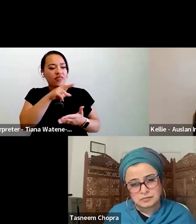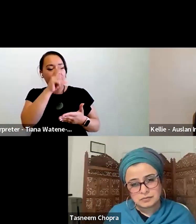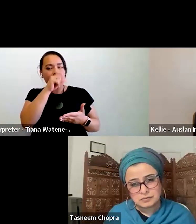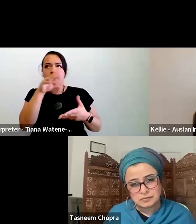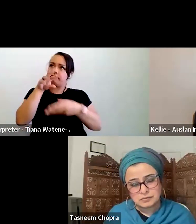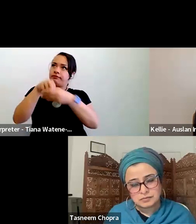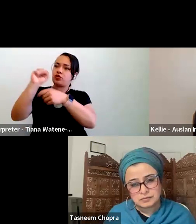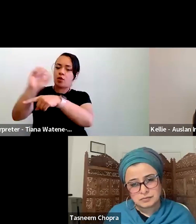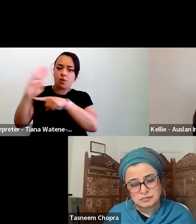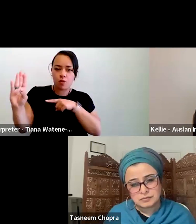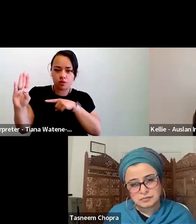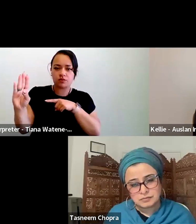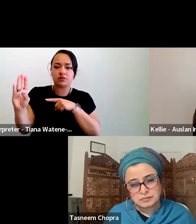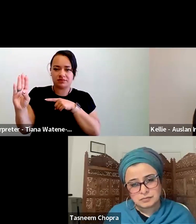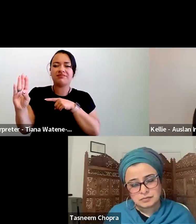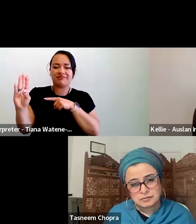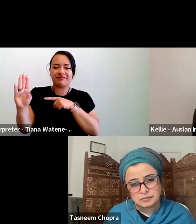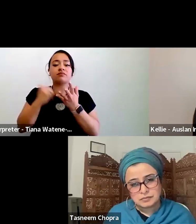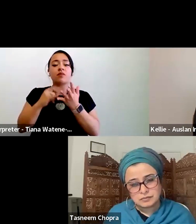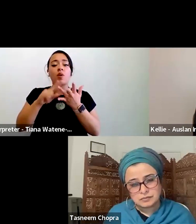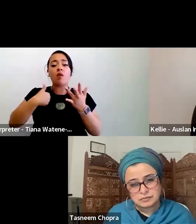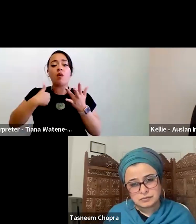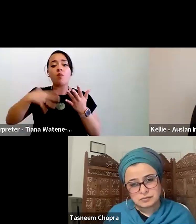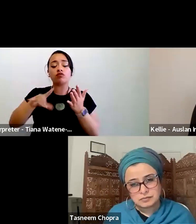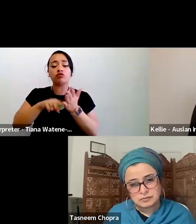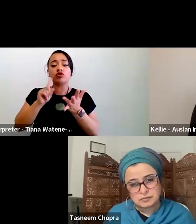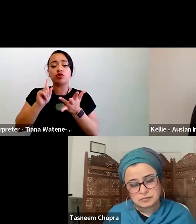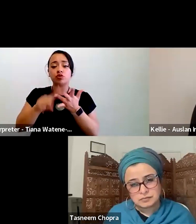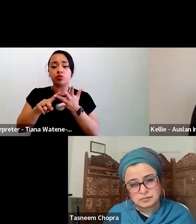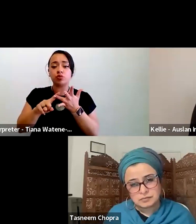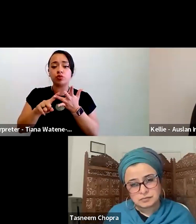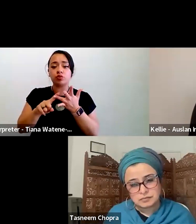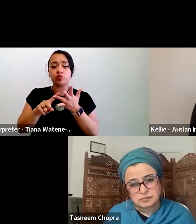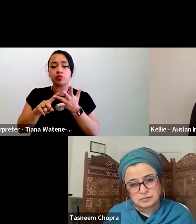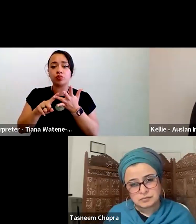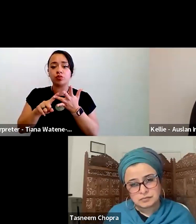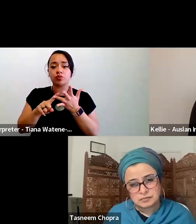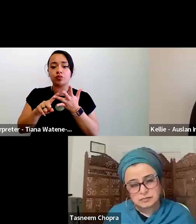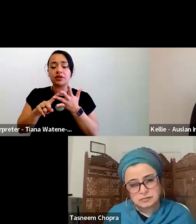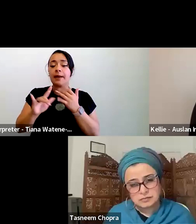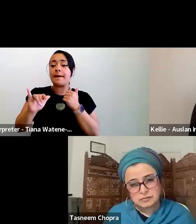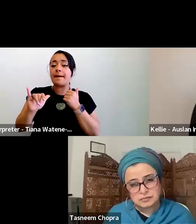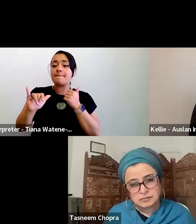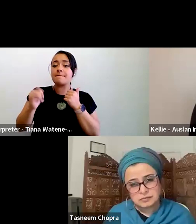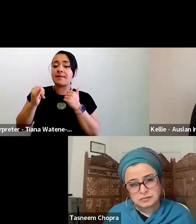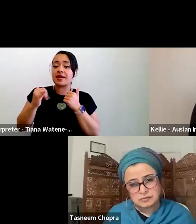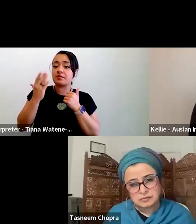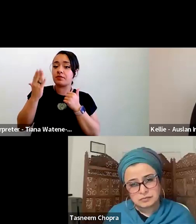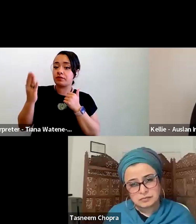Like, so I wanted to first maybe go